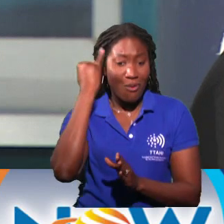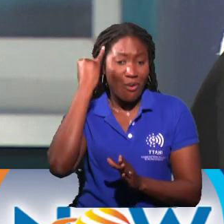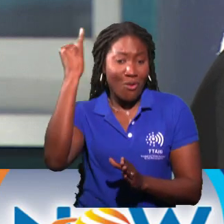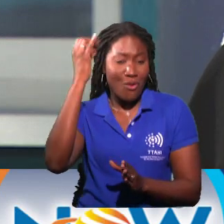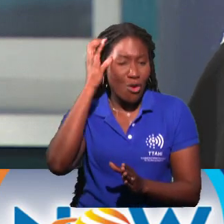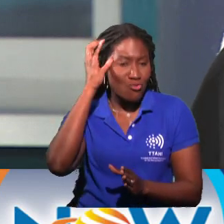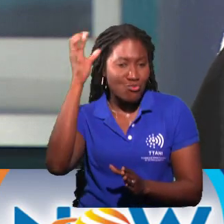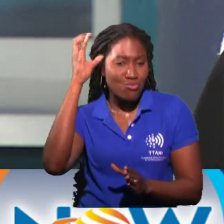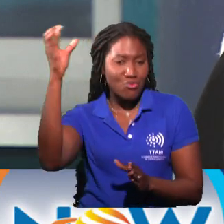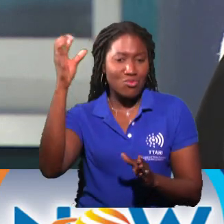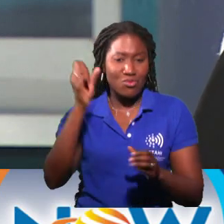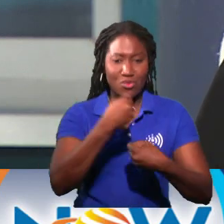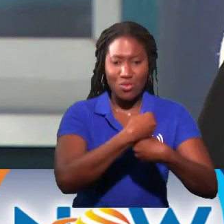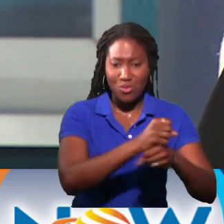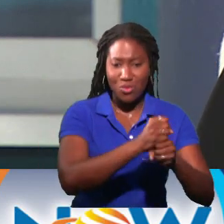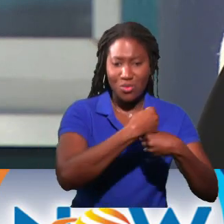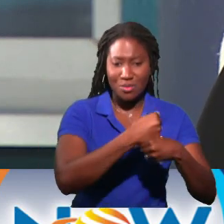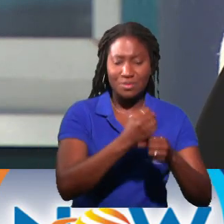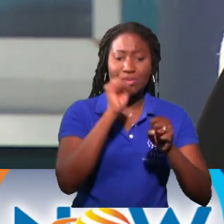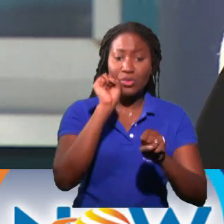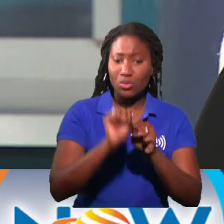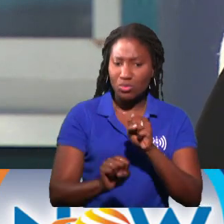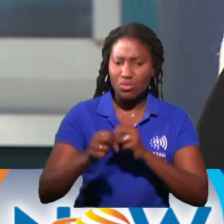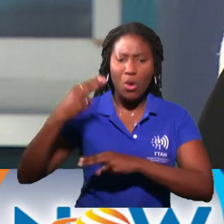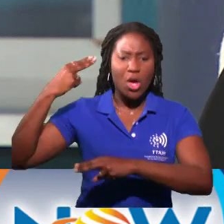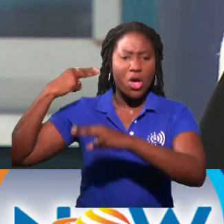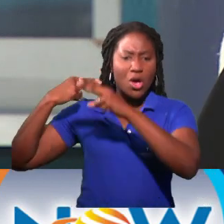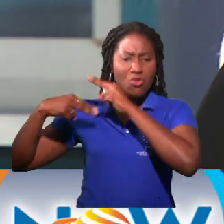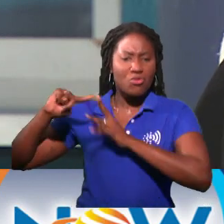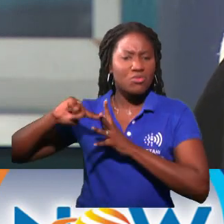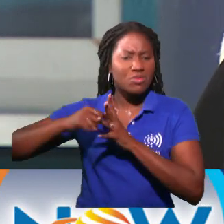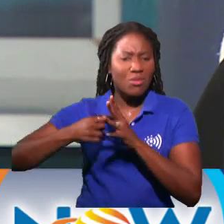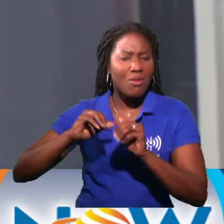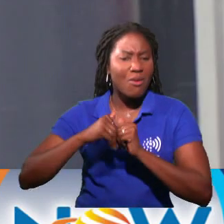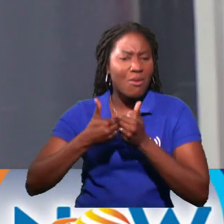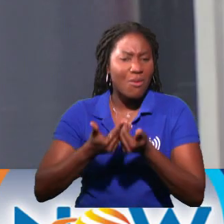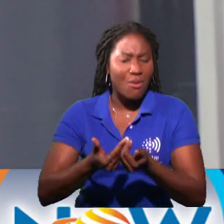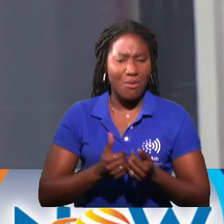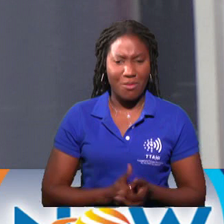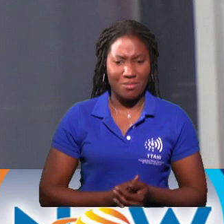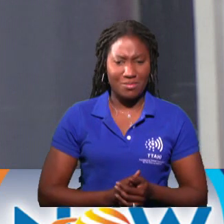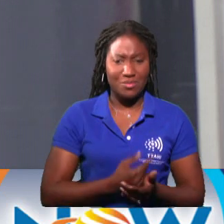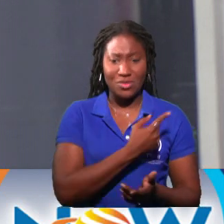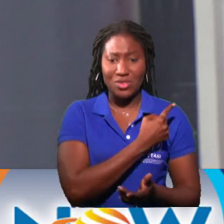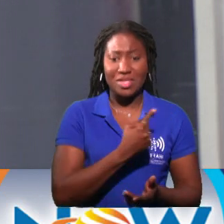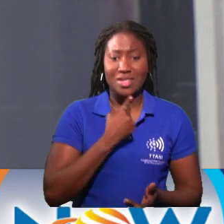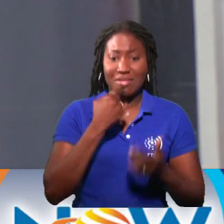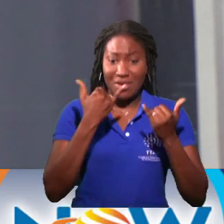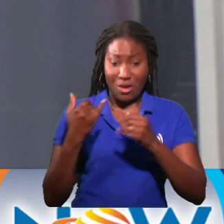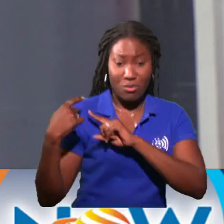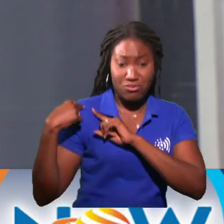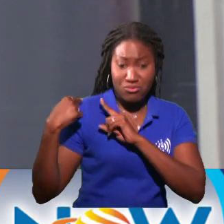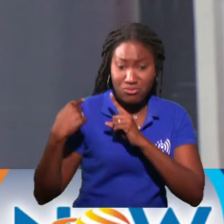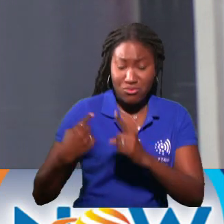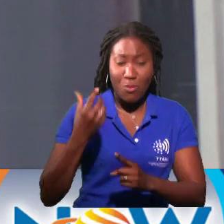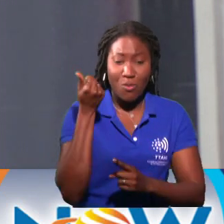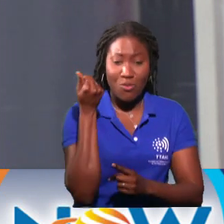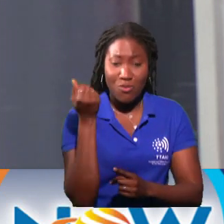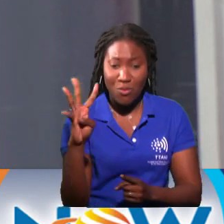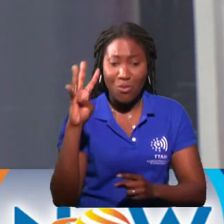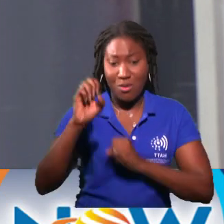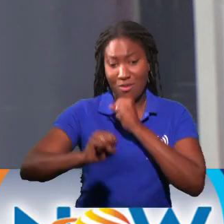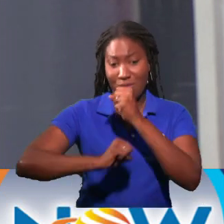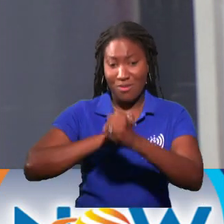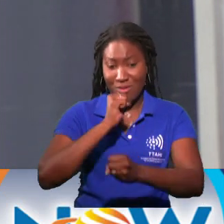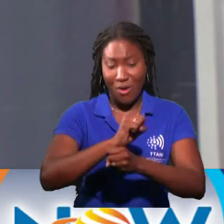rather, I should say. So let's get into the history of the festival itself. Well, this is the 14th year of this annual